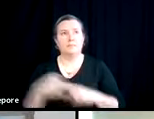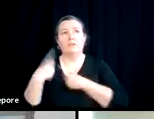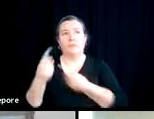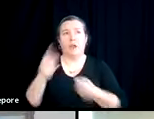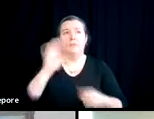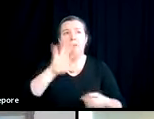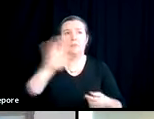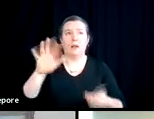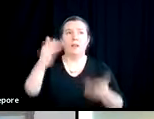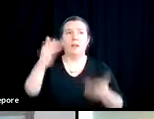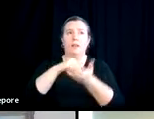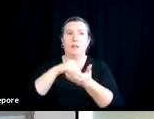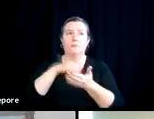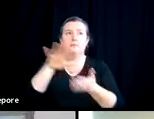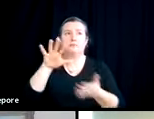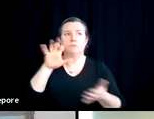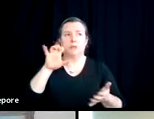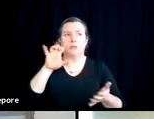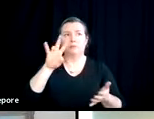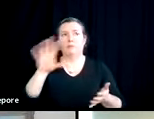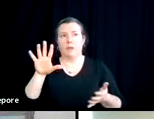55,575, and Moderna,